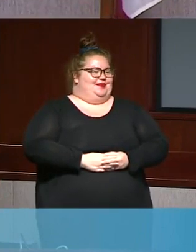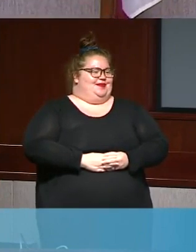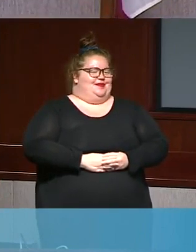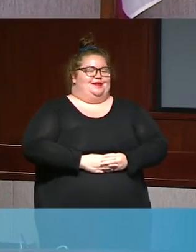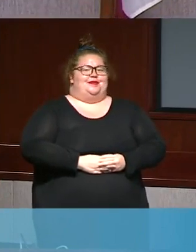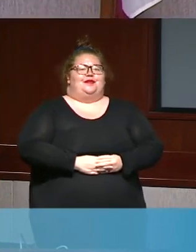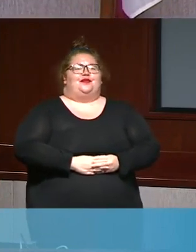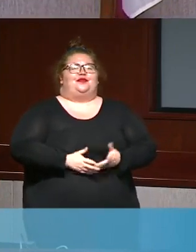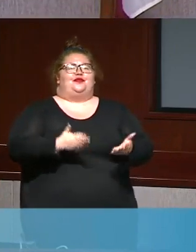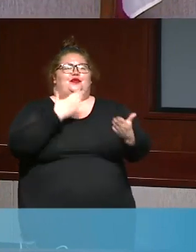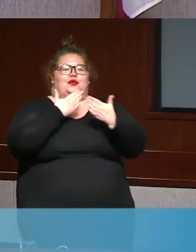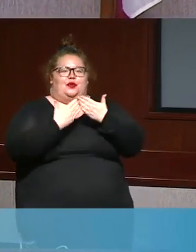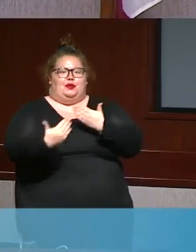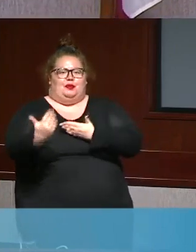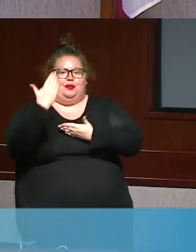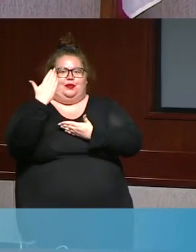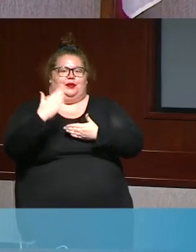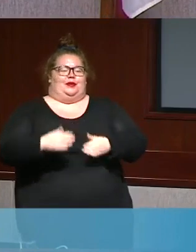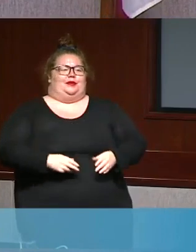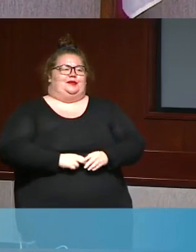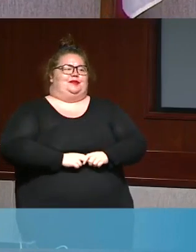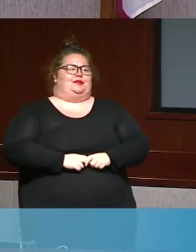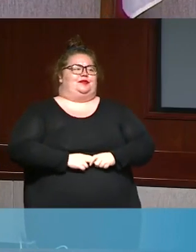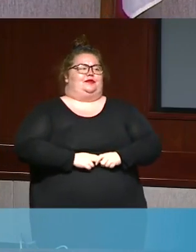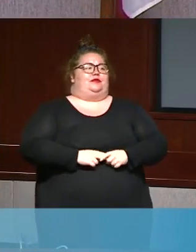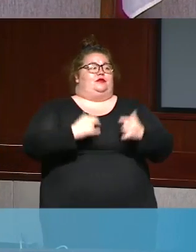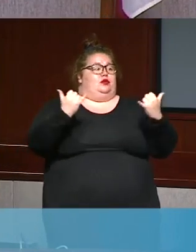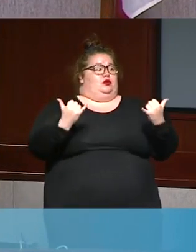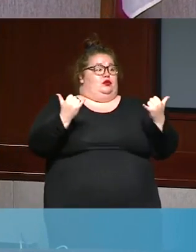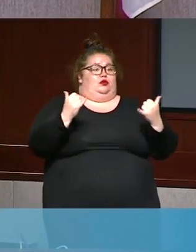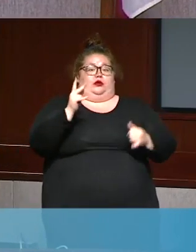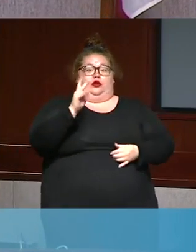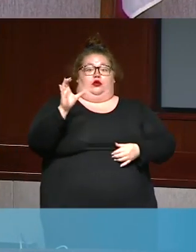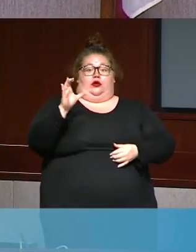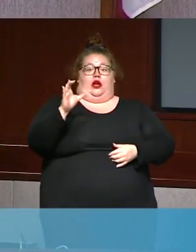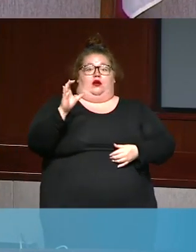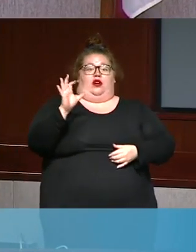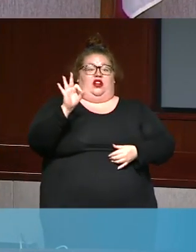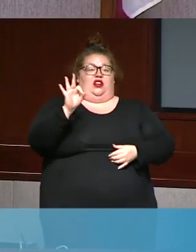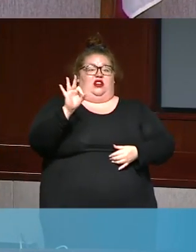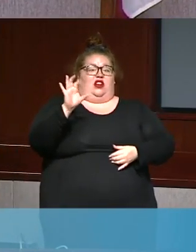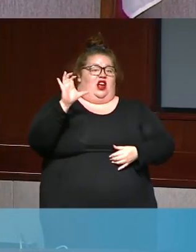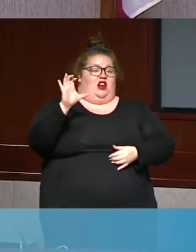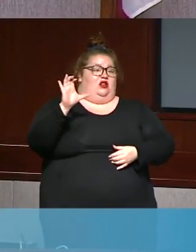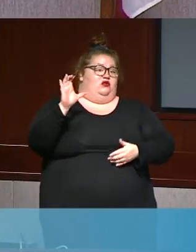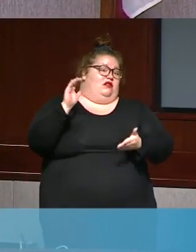Morning, everybody. Today in Kern County, population 900,000 plus.